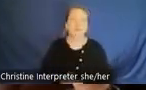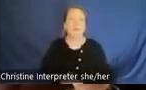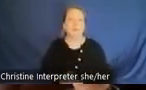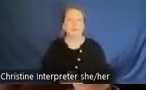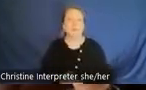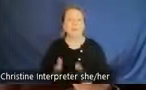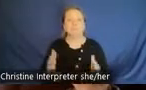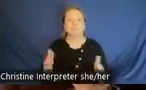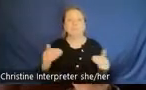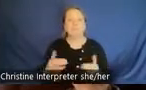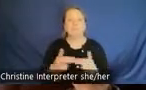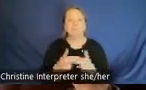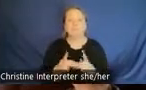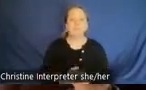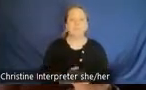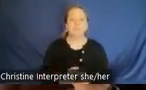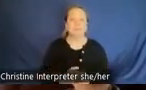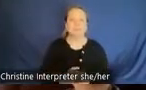slide, please.